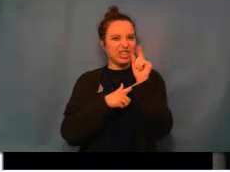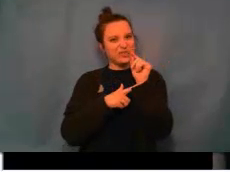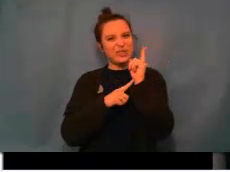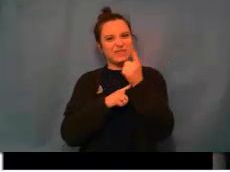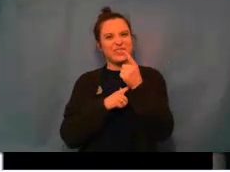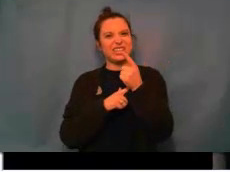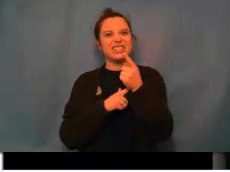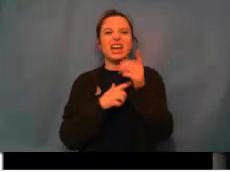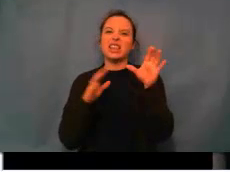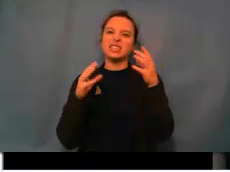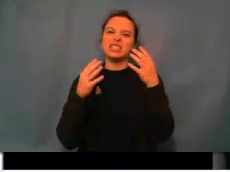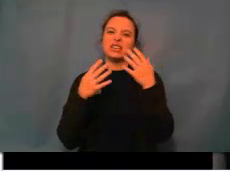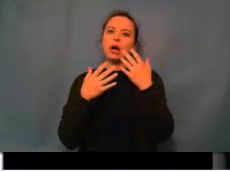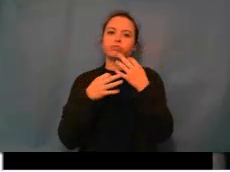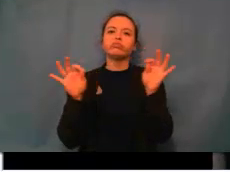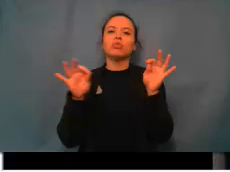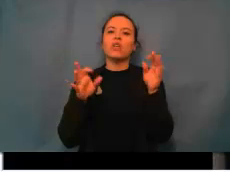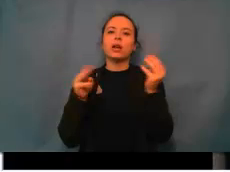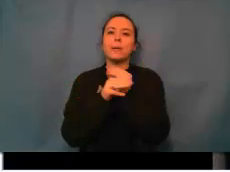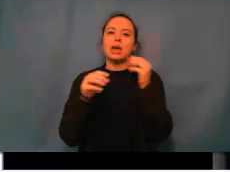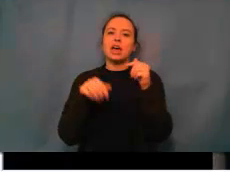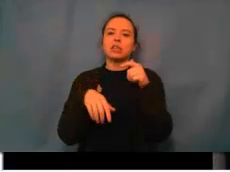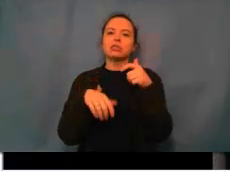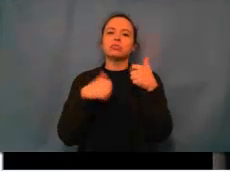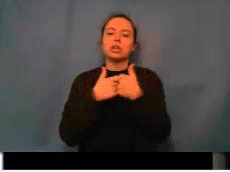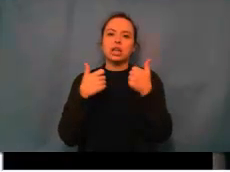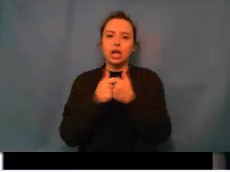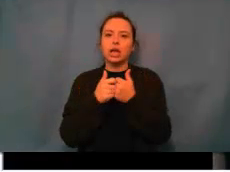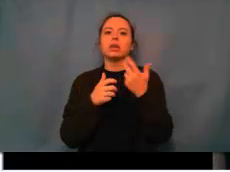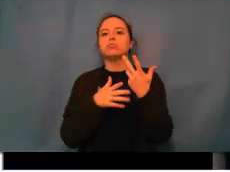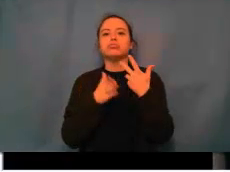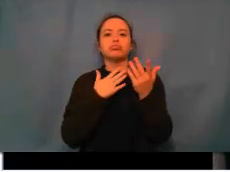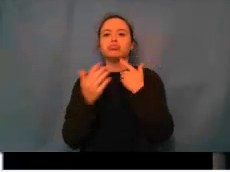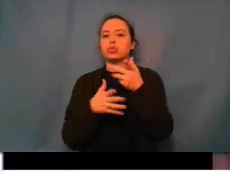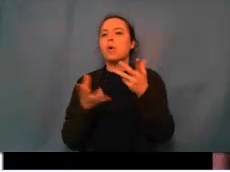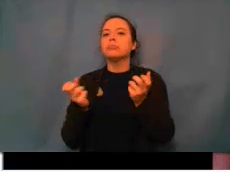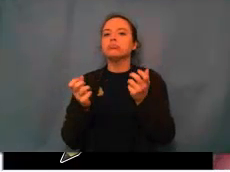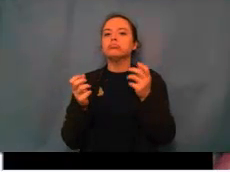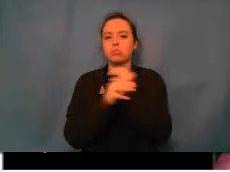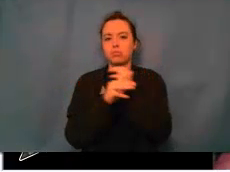you can do some free math games on PBS Kids or free games on Splash Learn.